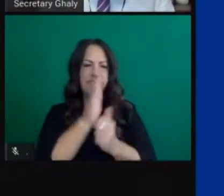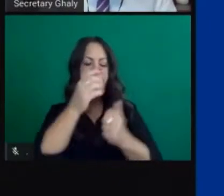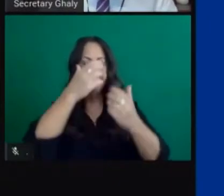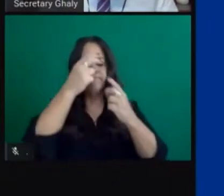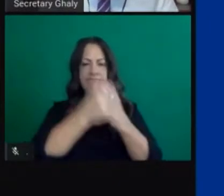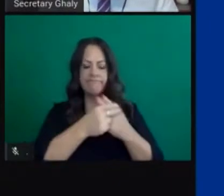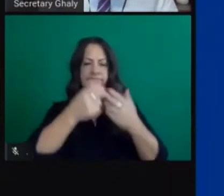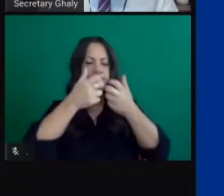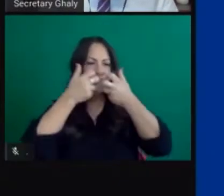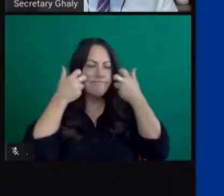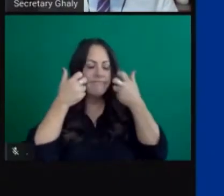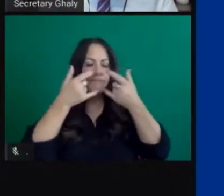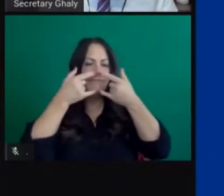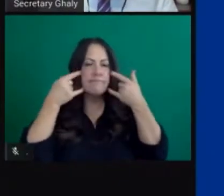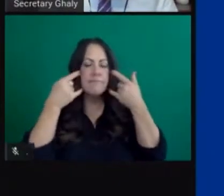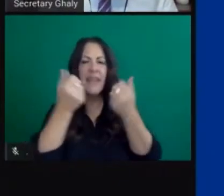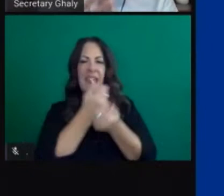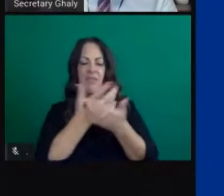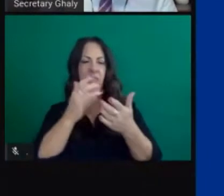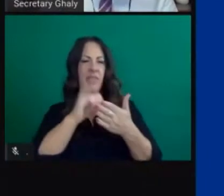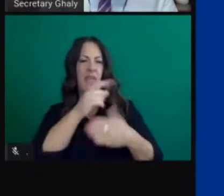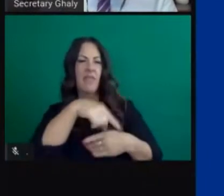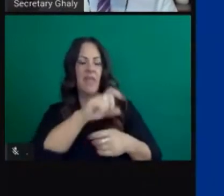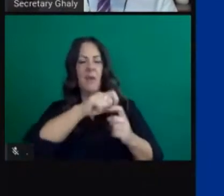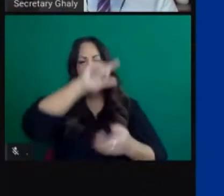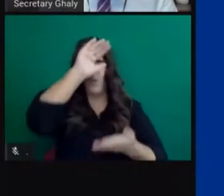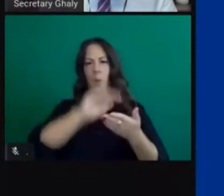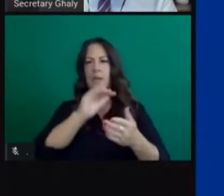have widespread transmission in a facility.